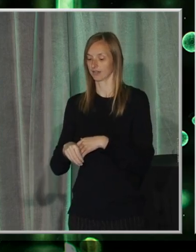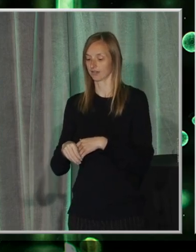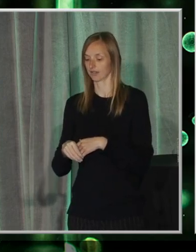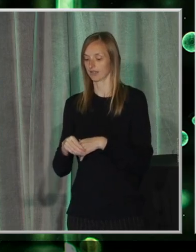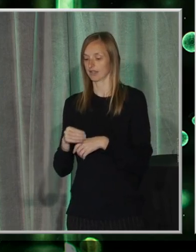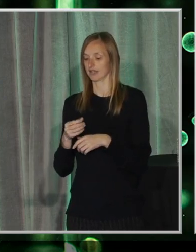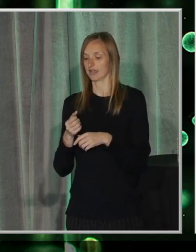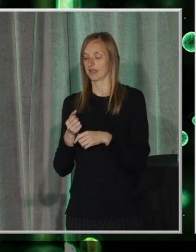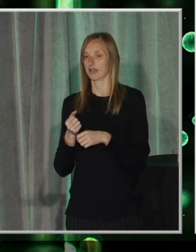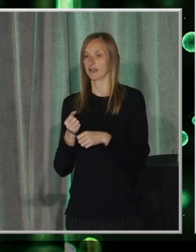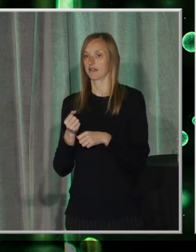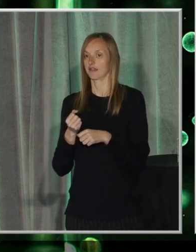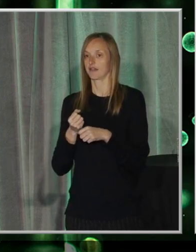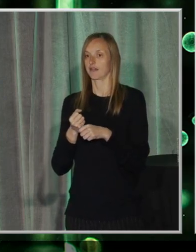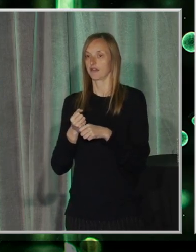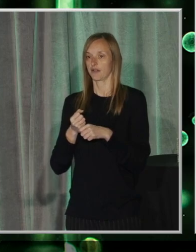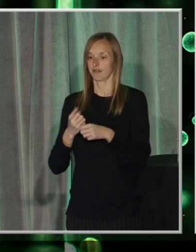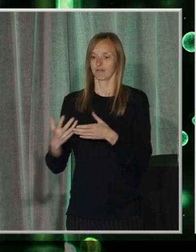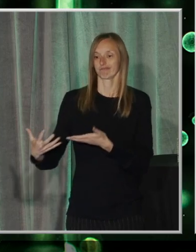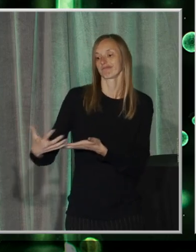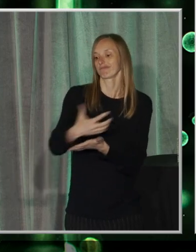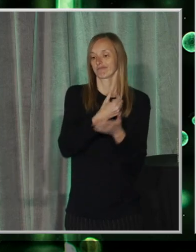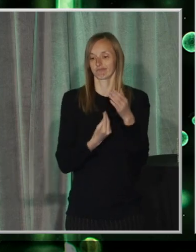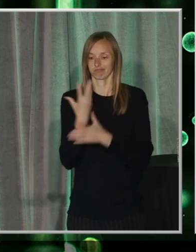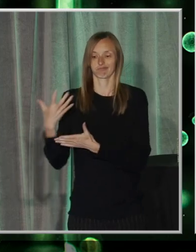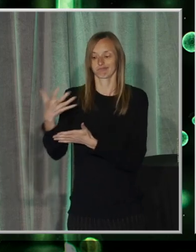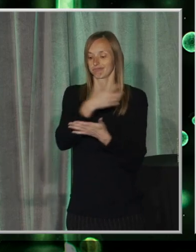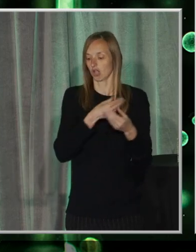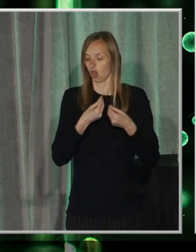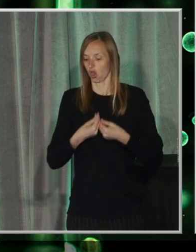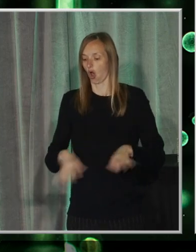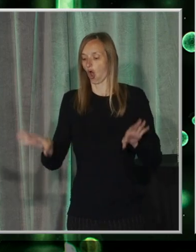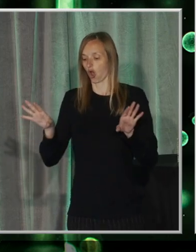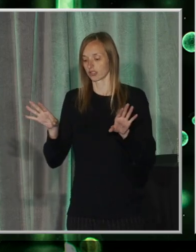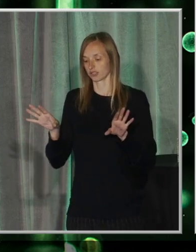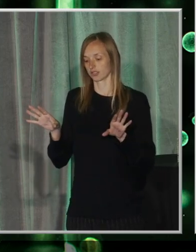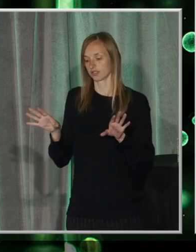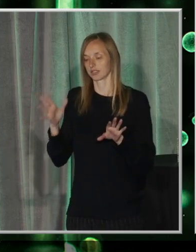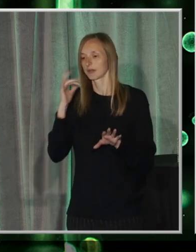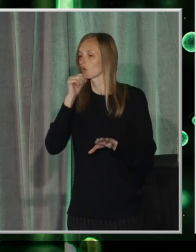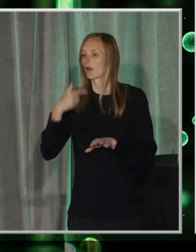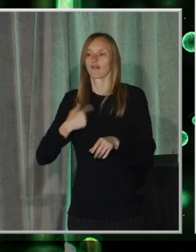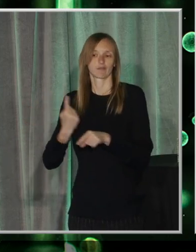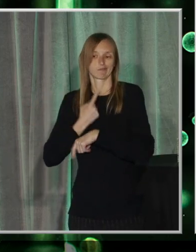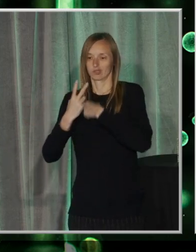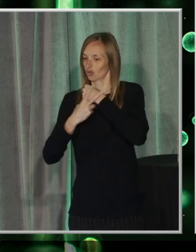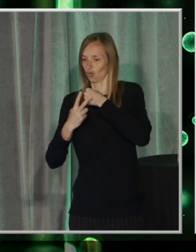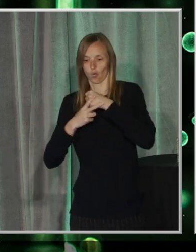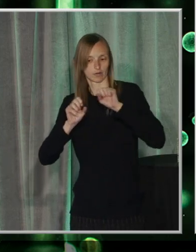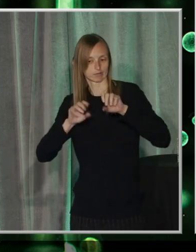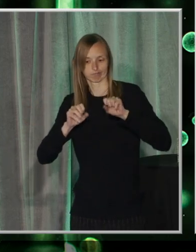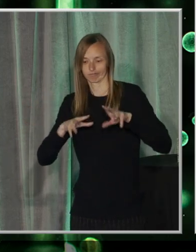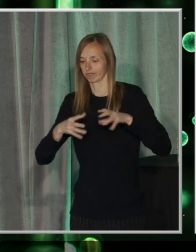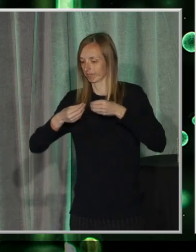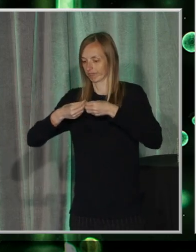27.5% are being lost due to lack of proper storage facility. Allow me to talk